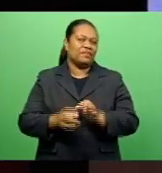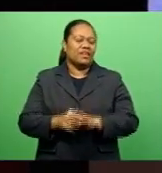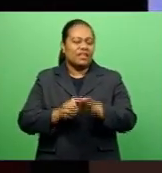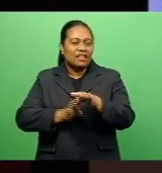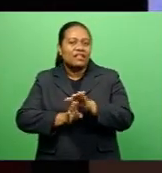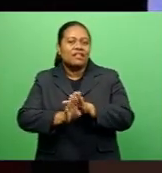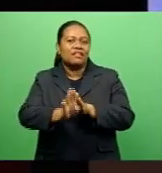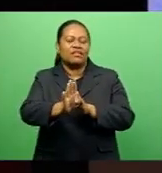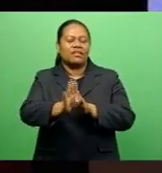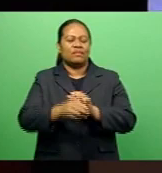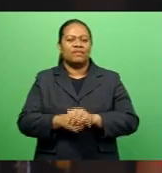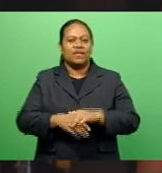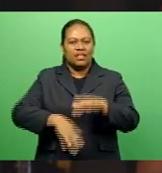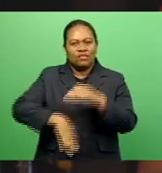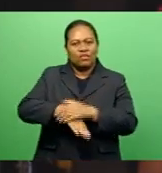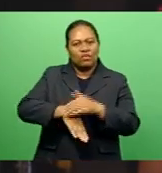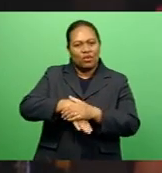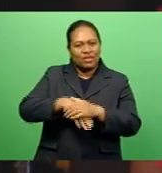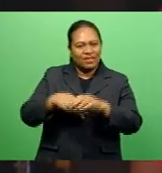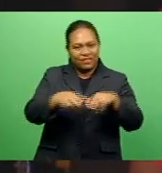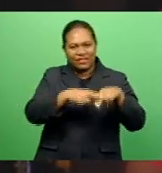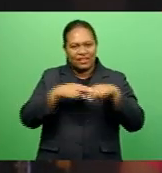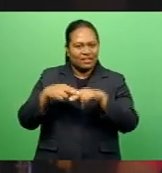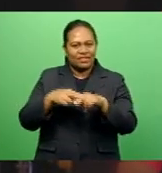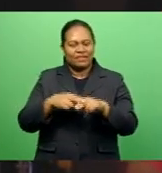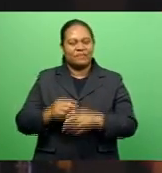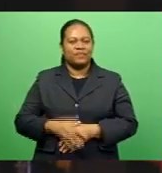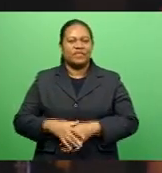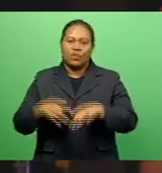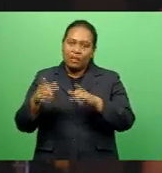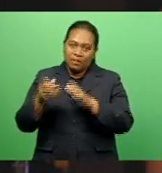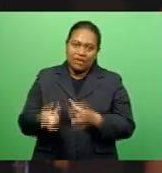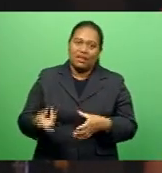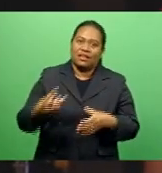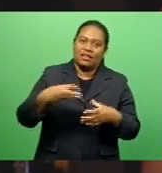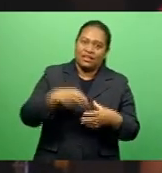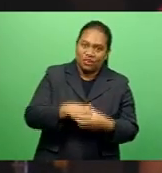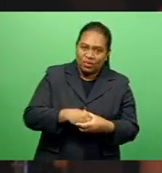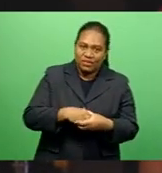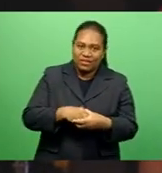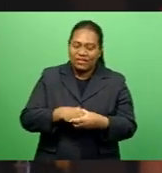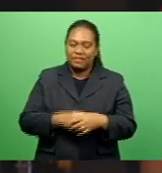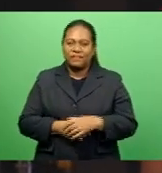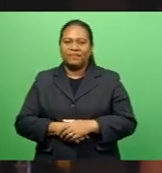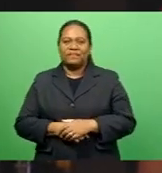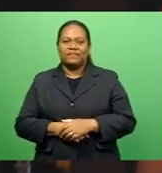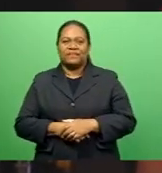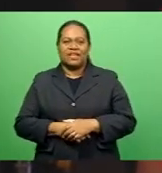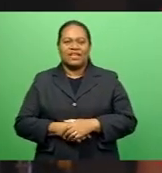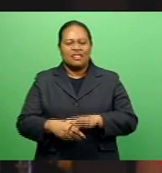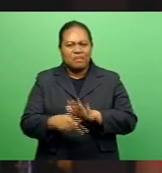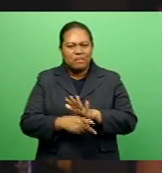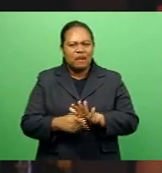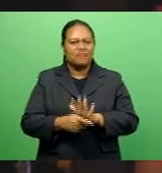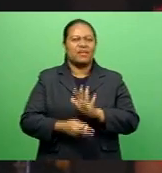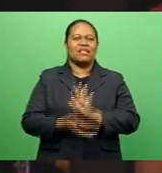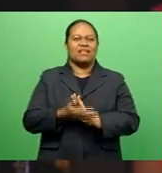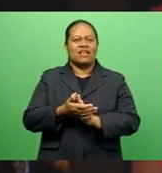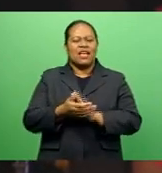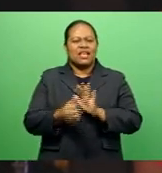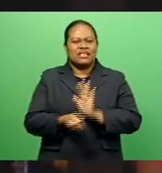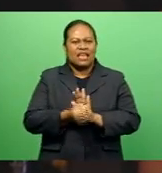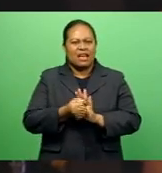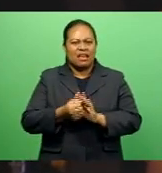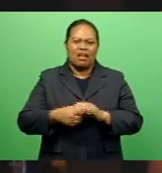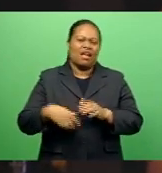development of football in Fiji. We are going to be part of the primary and secondary school competitions. We are going